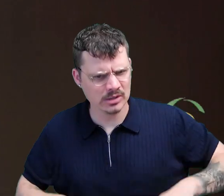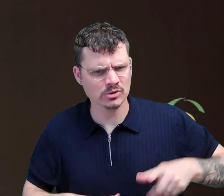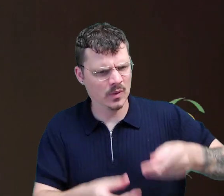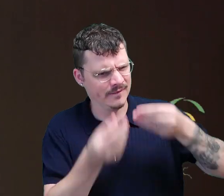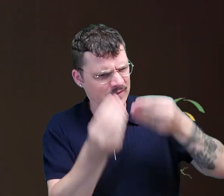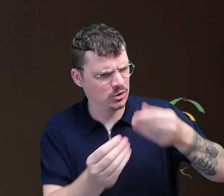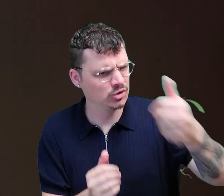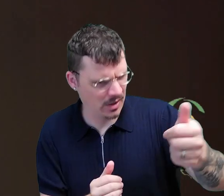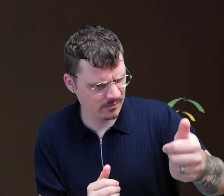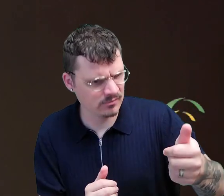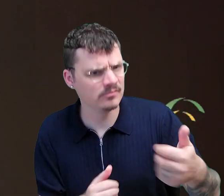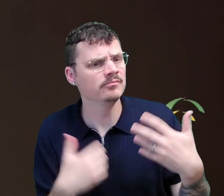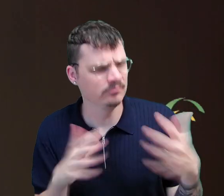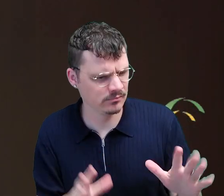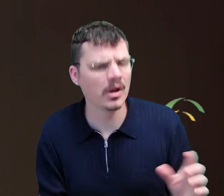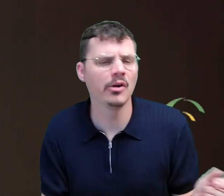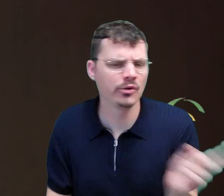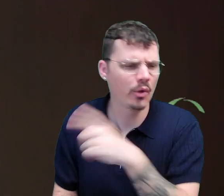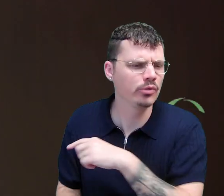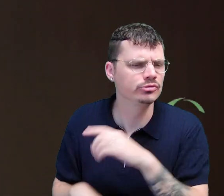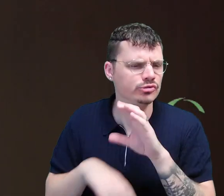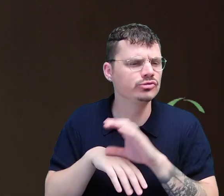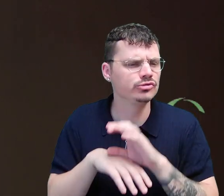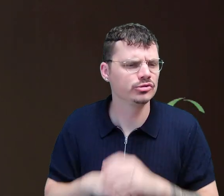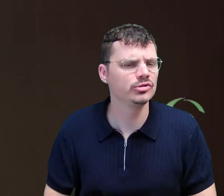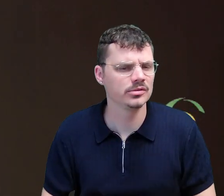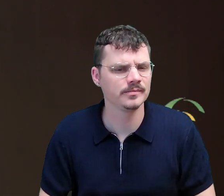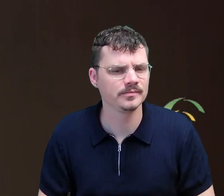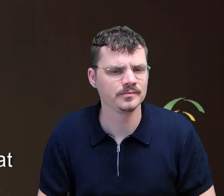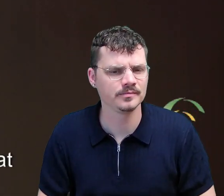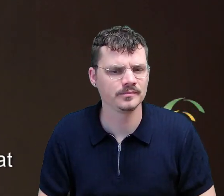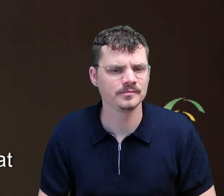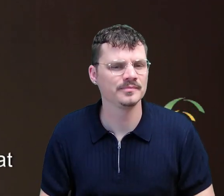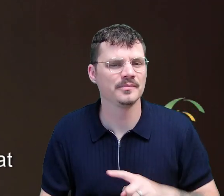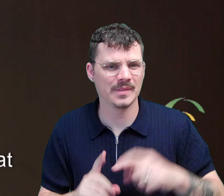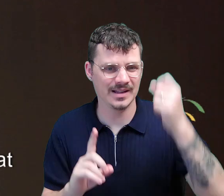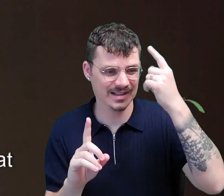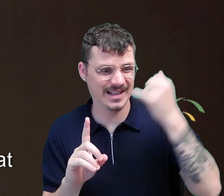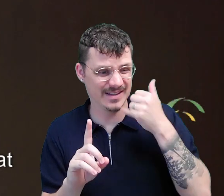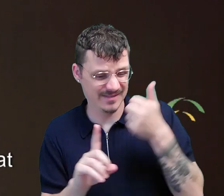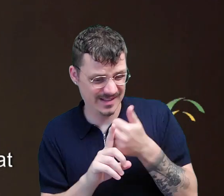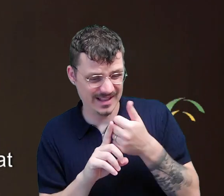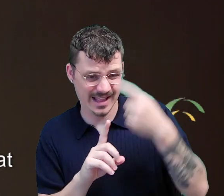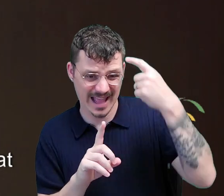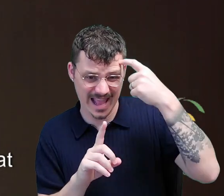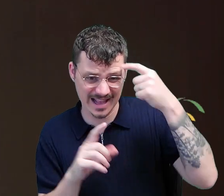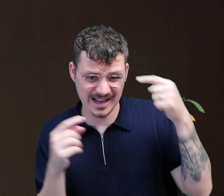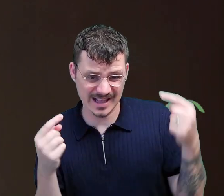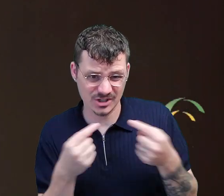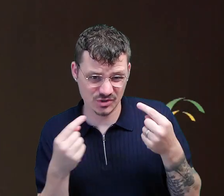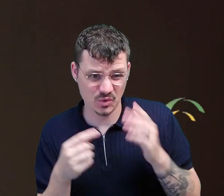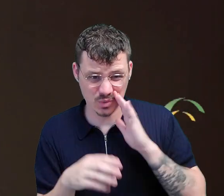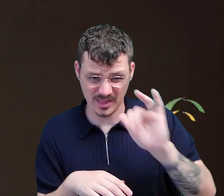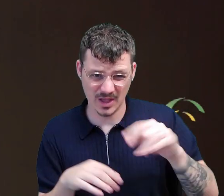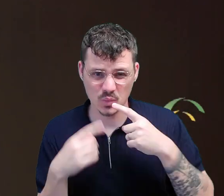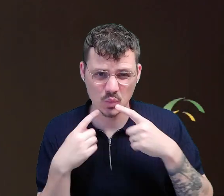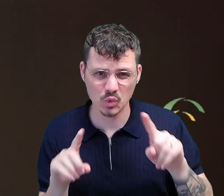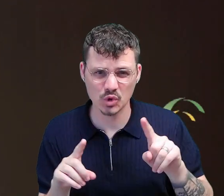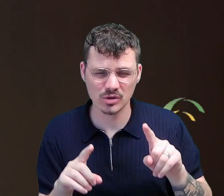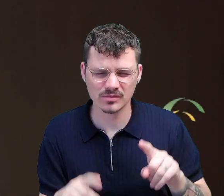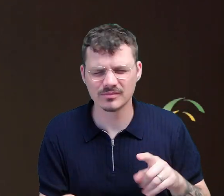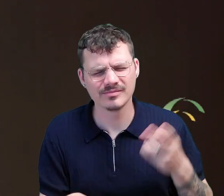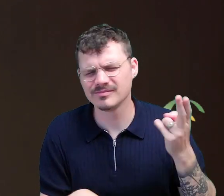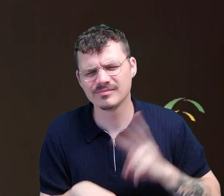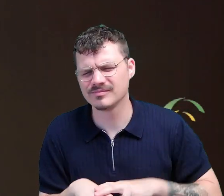feeds herself, according to our criteria. But if the issue is head injury, is that going to work? Of course